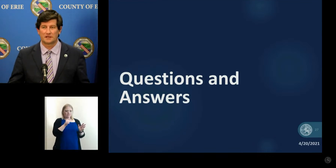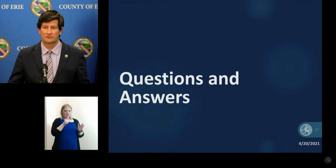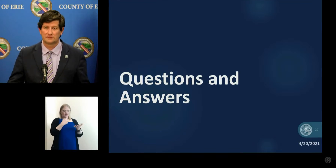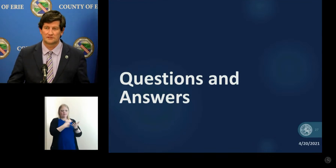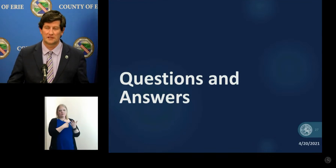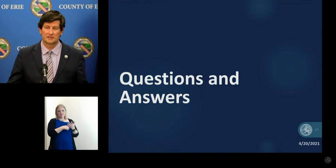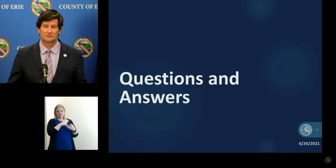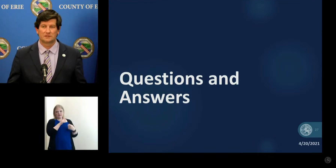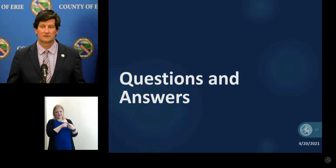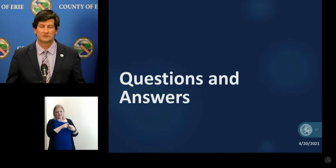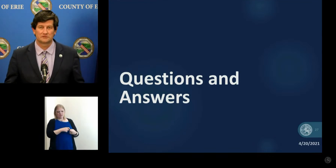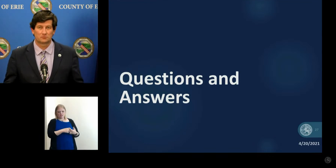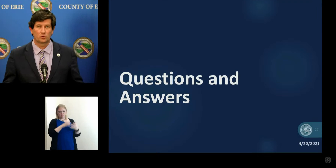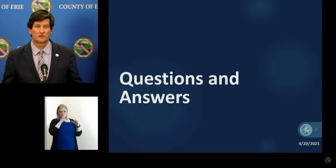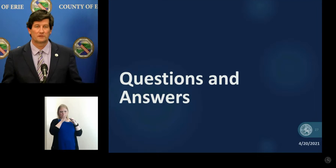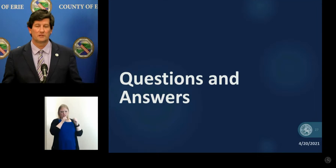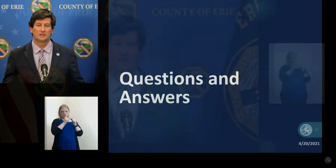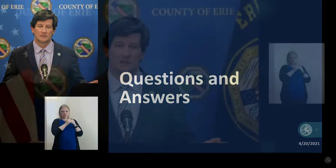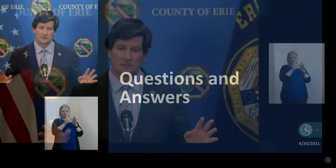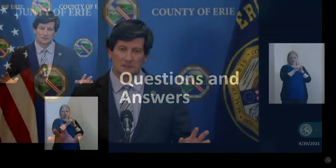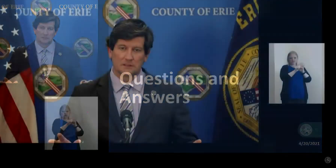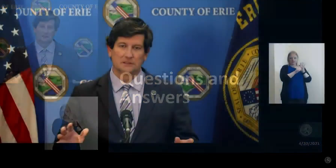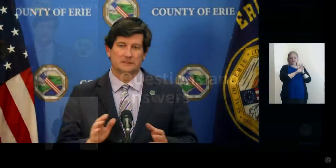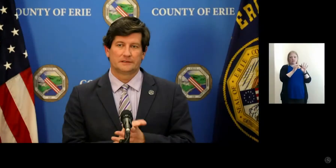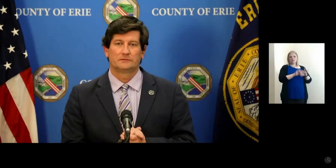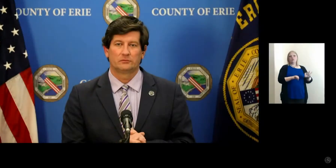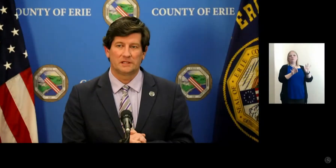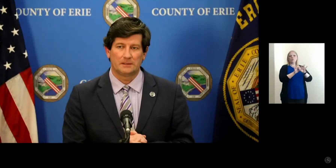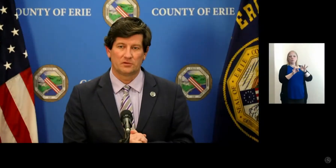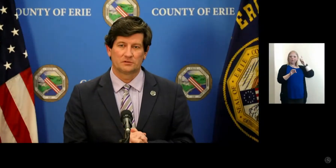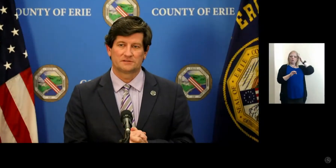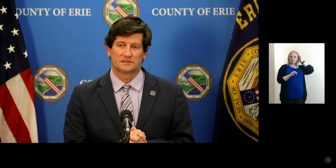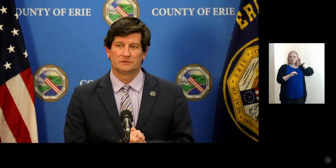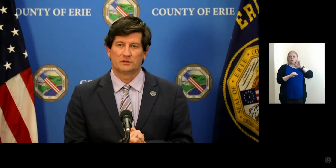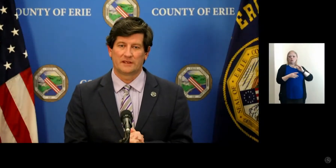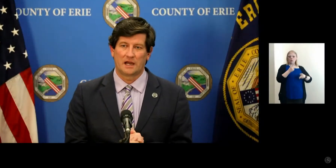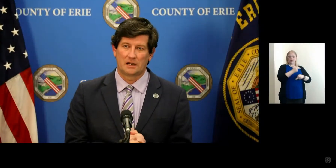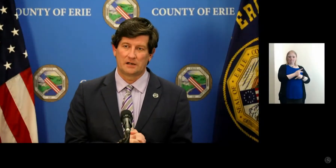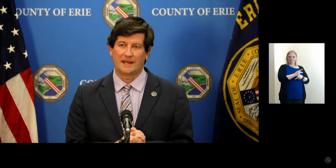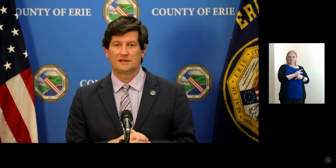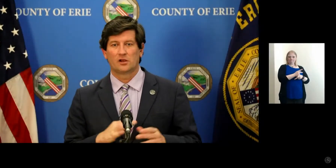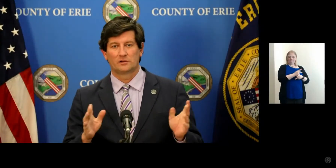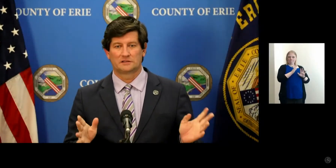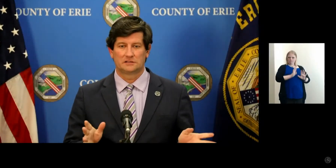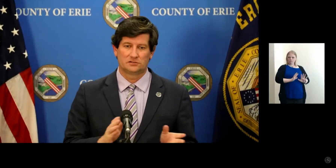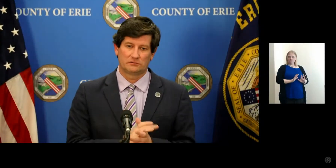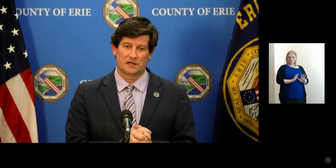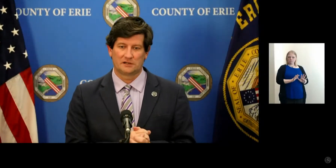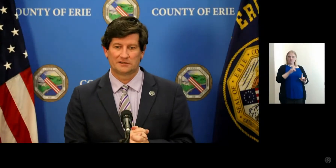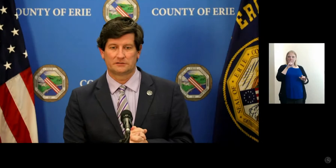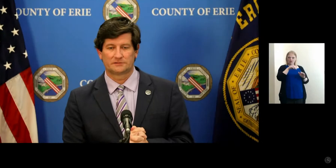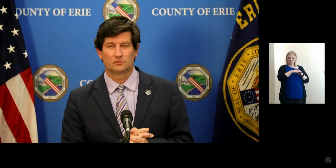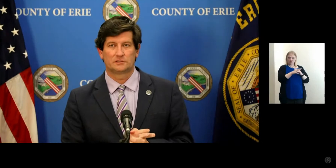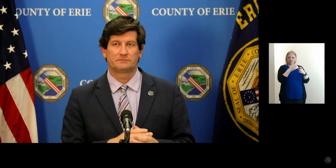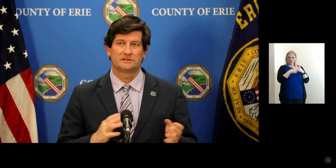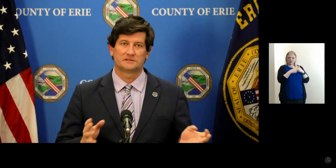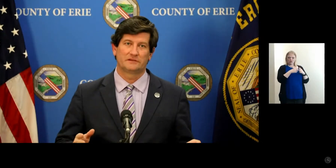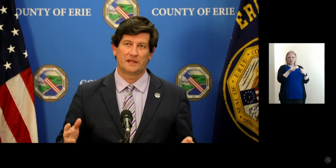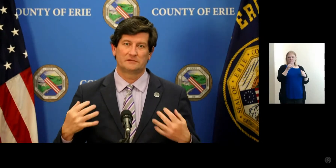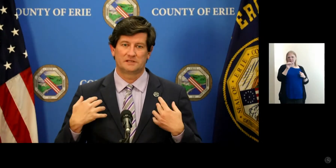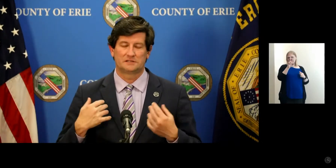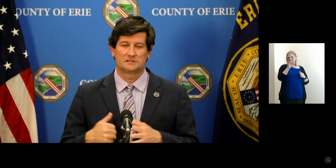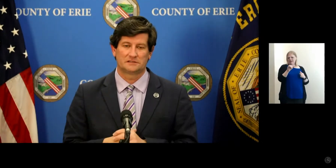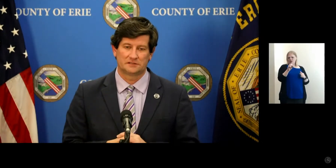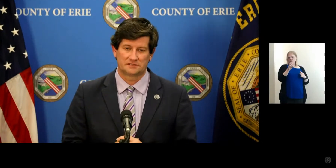conversations we have with the state. I mean, I think those are important that we keep those where they are. I had to go into the issue regarding Larry Schwartz because